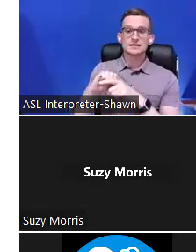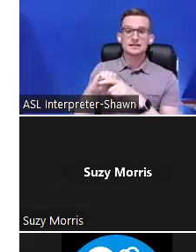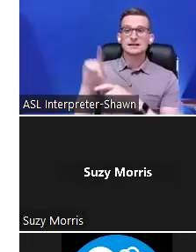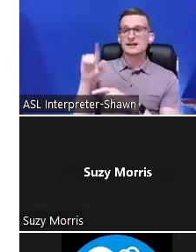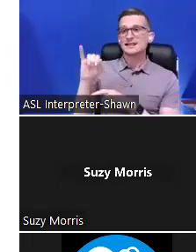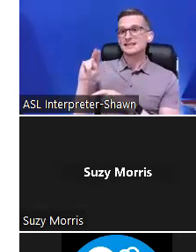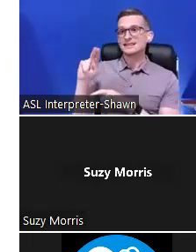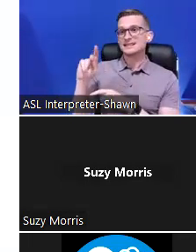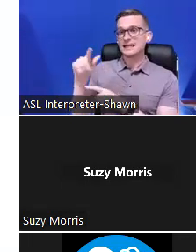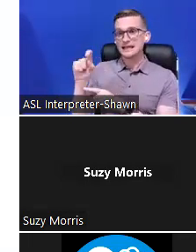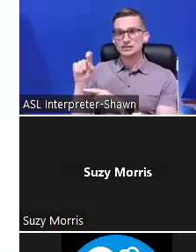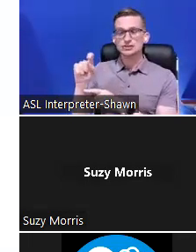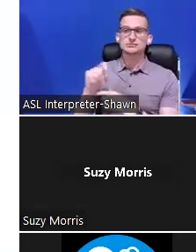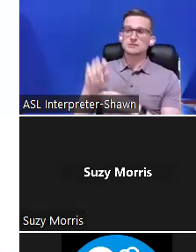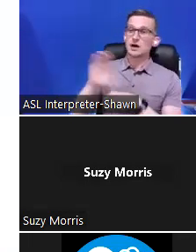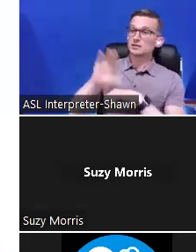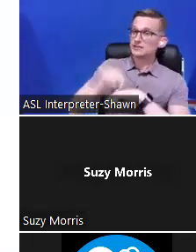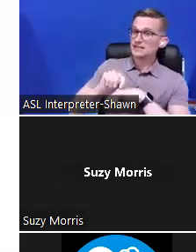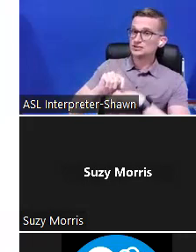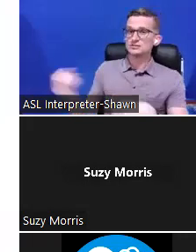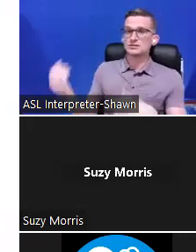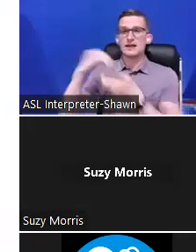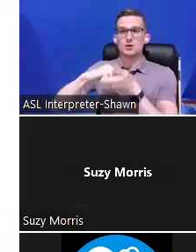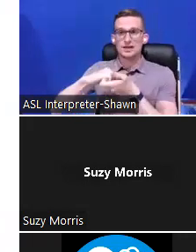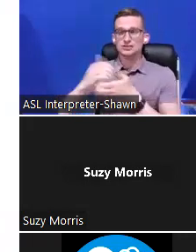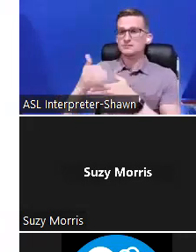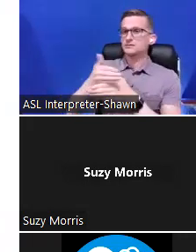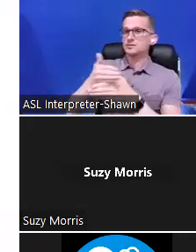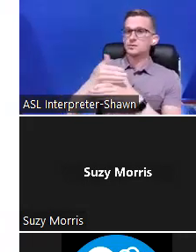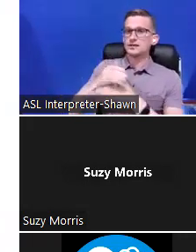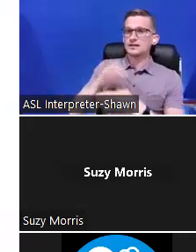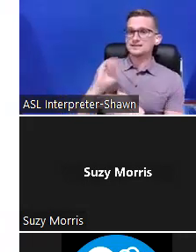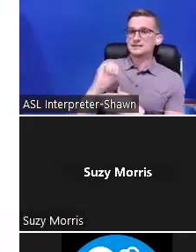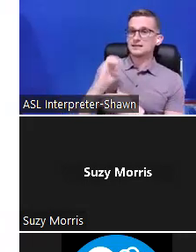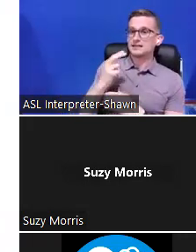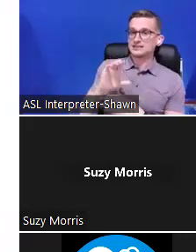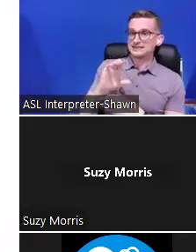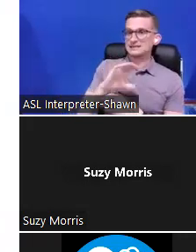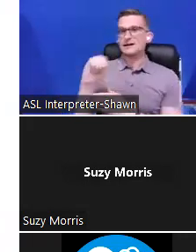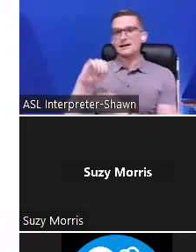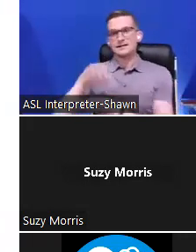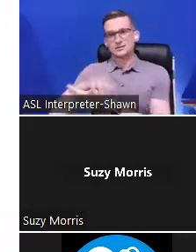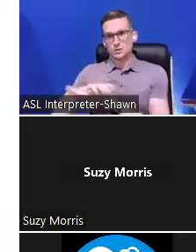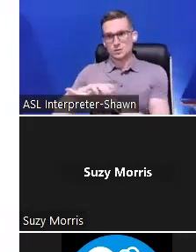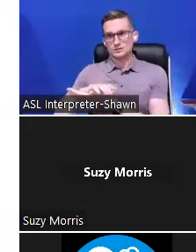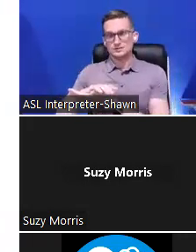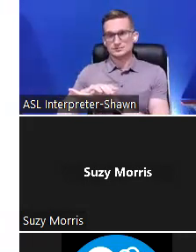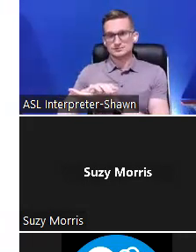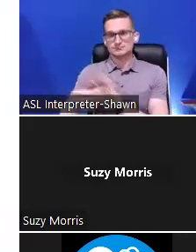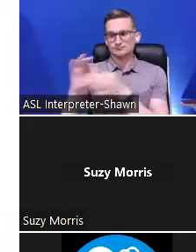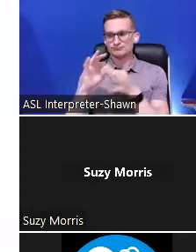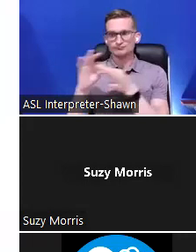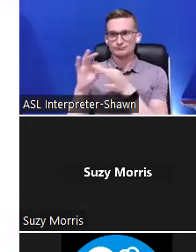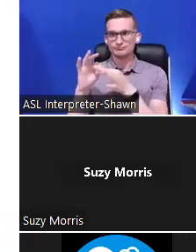consultation, collaboration between their community mental health centers and the schools based on